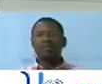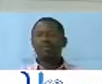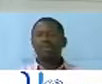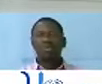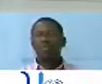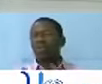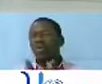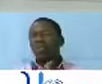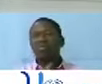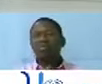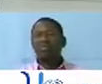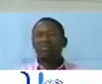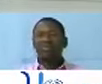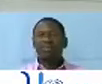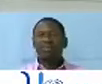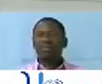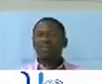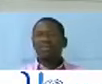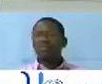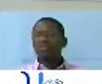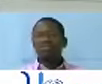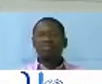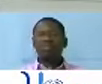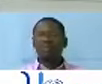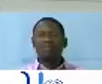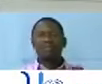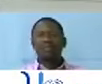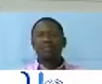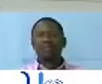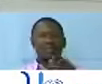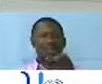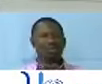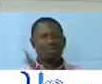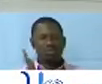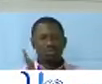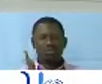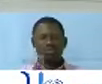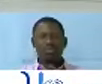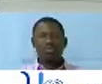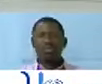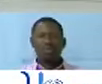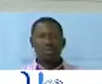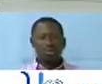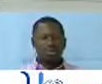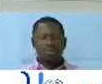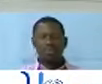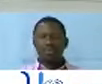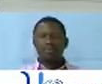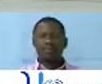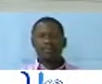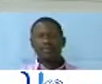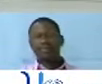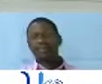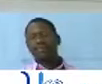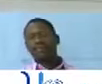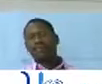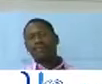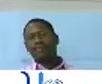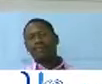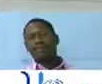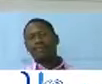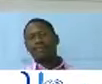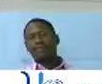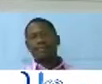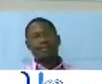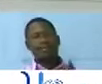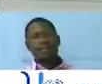the executive were not privy, they're not party to this issue. They were copied. And in the